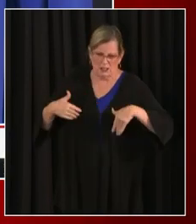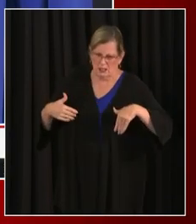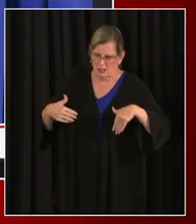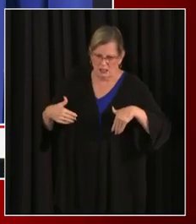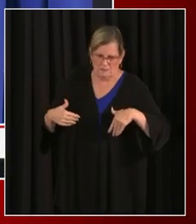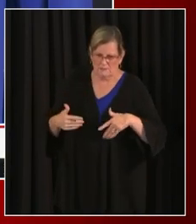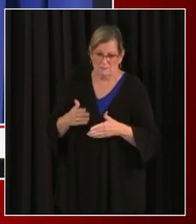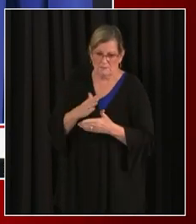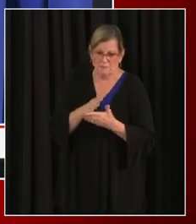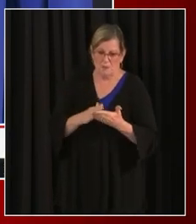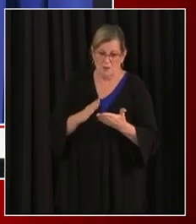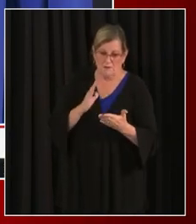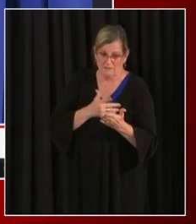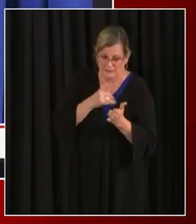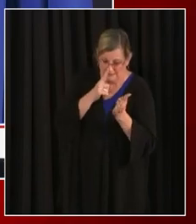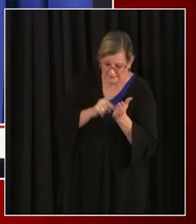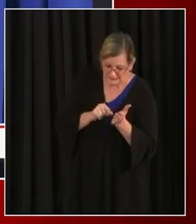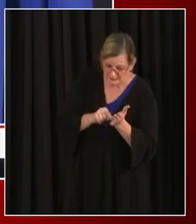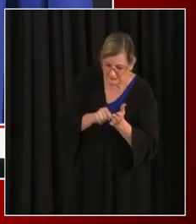of the investigation.